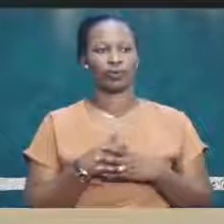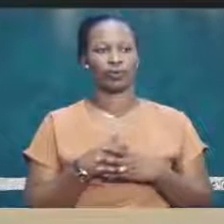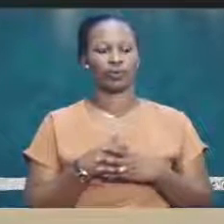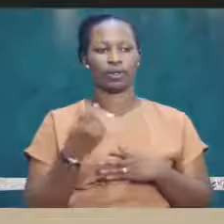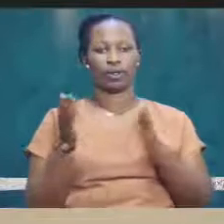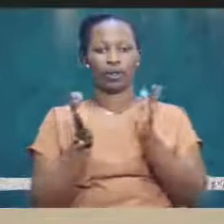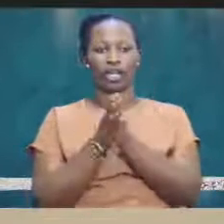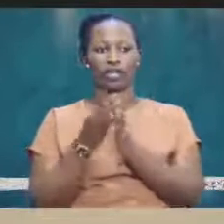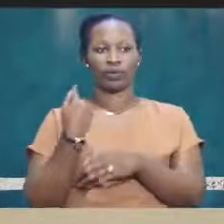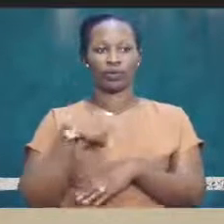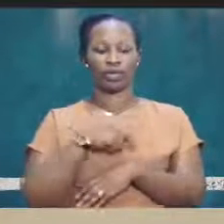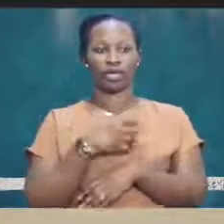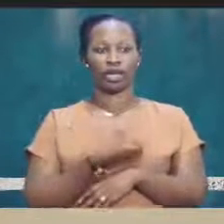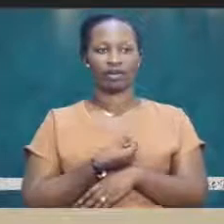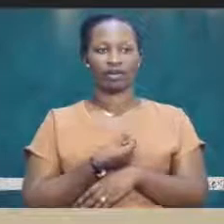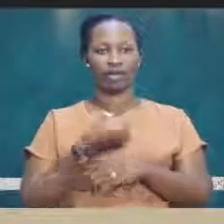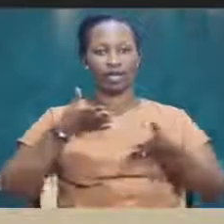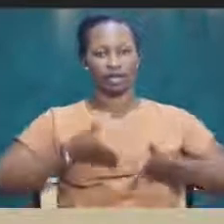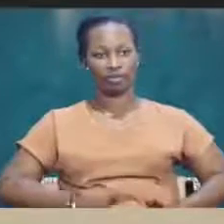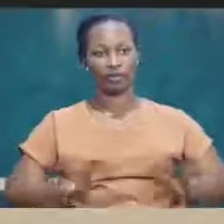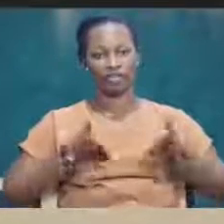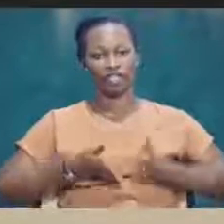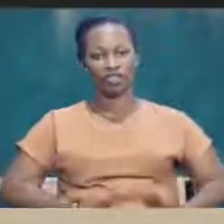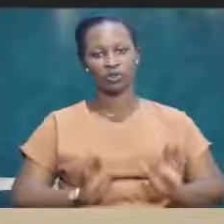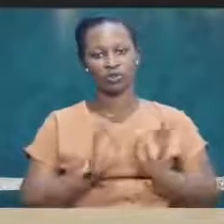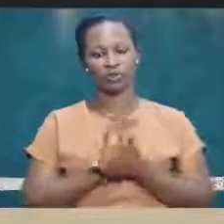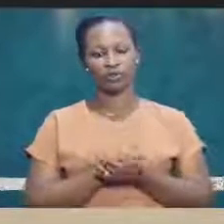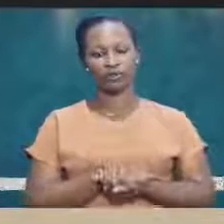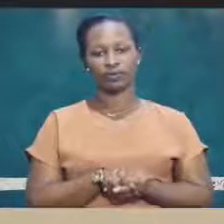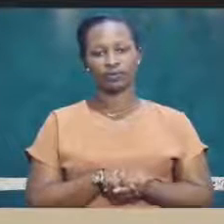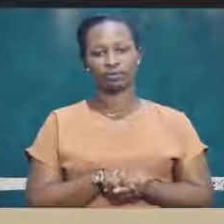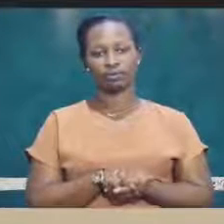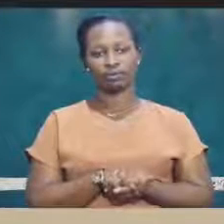We also have reproduction,